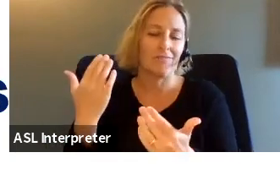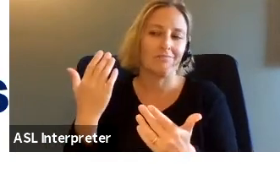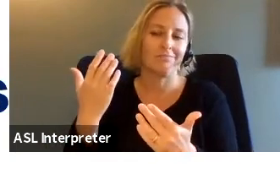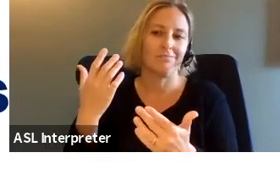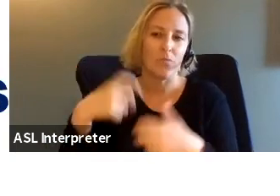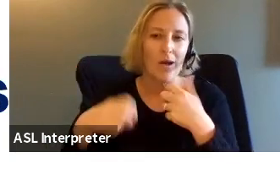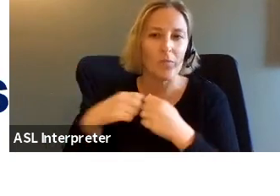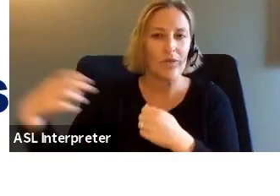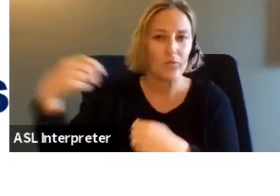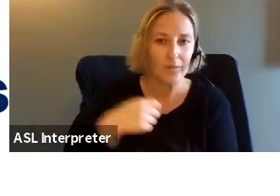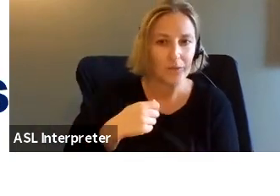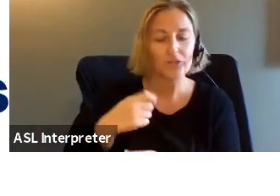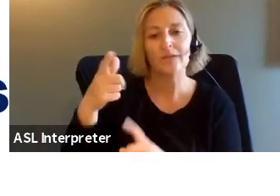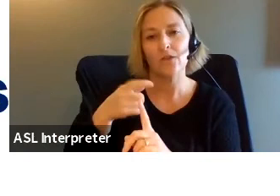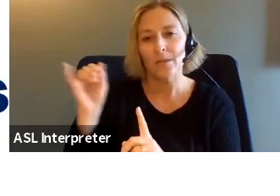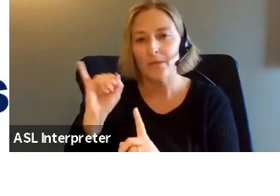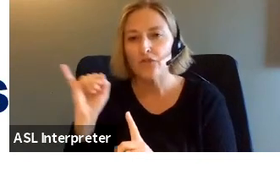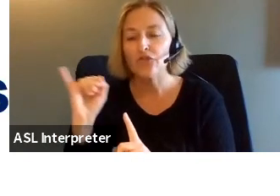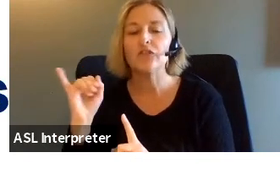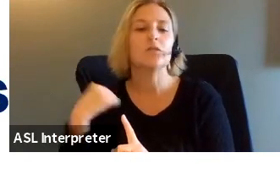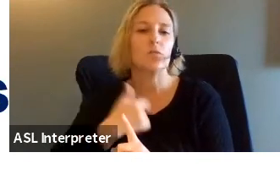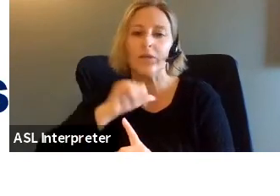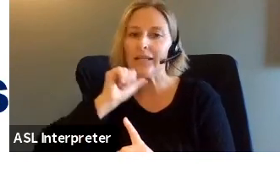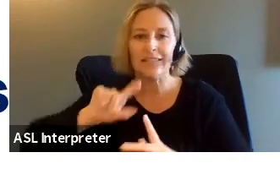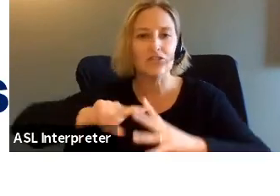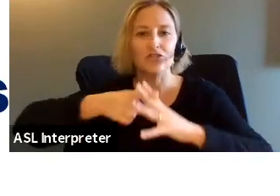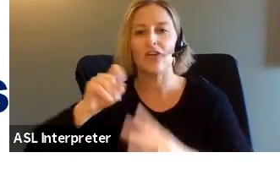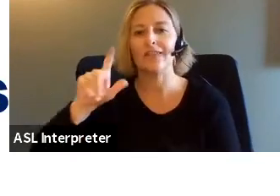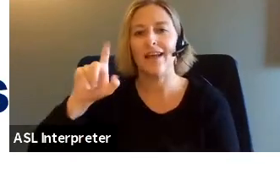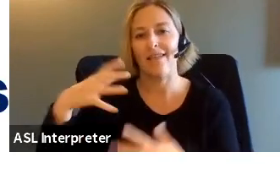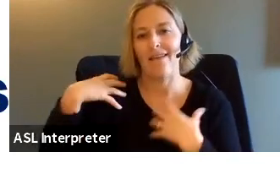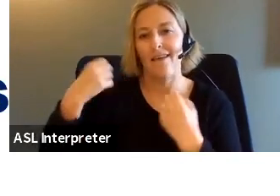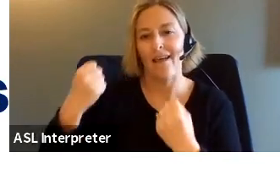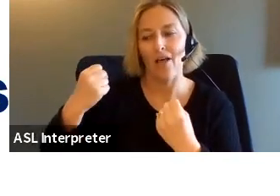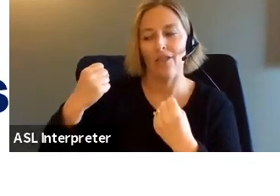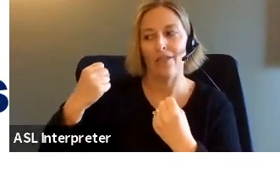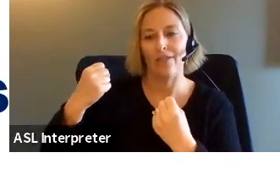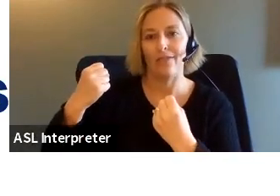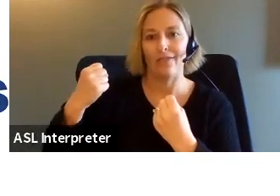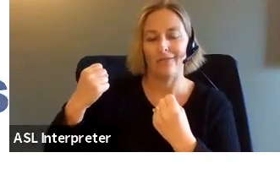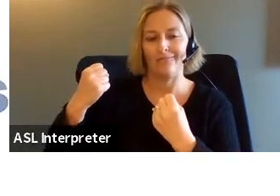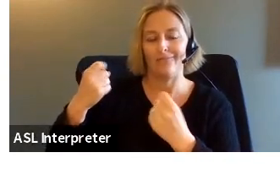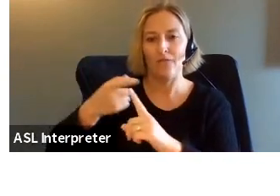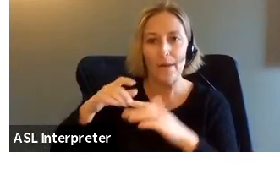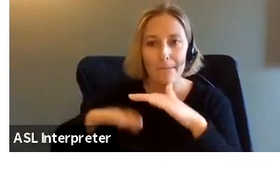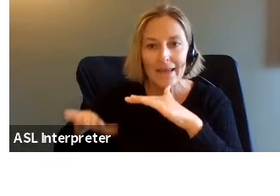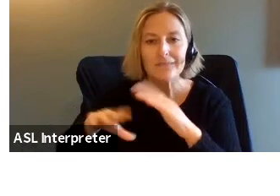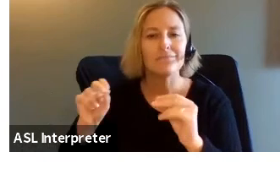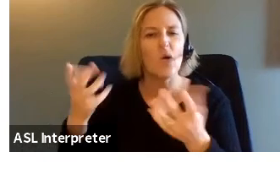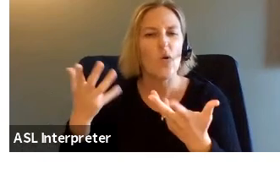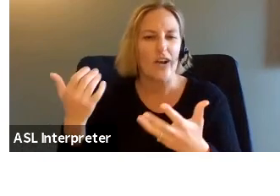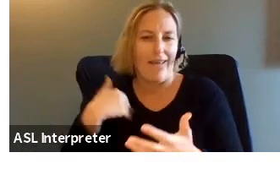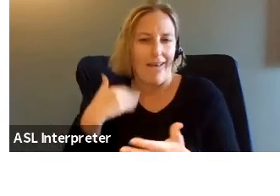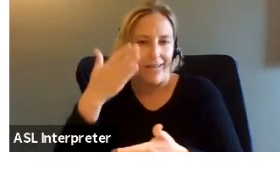we did not start telehealth from scratch. We actually had a pre-existing infrastructure. Next slide. So now I'm going to